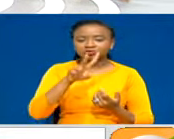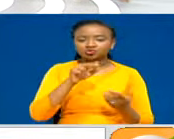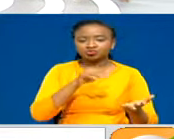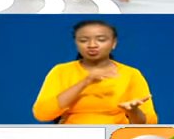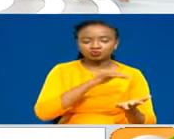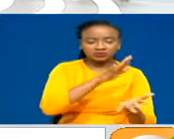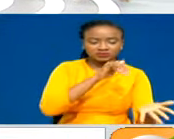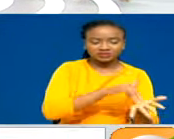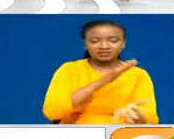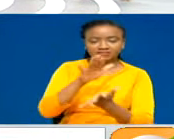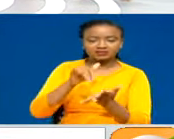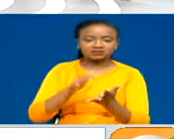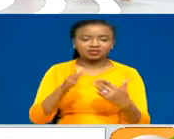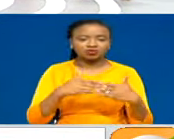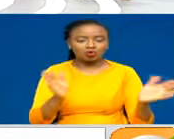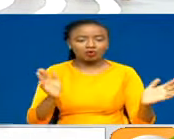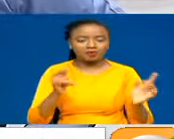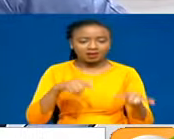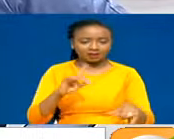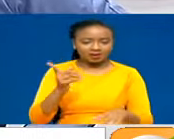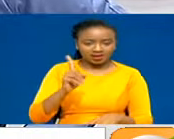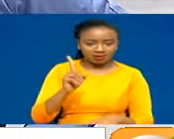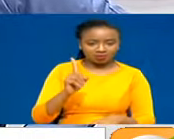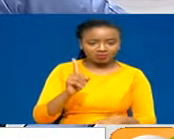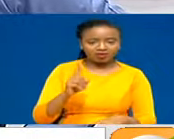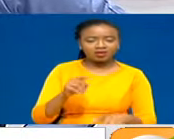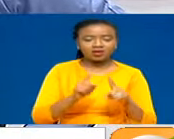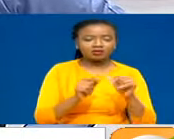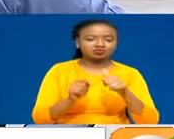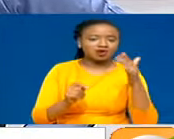open in Nairobi yes. and in Samburu, yes. right? Yes.